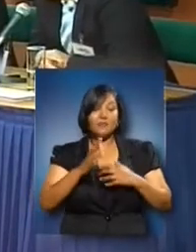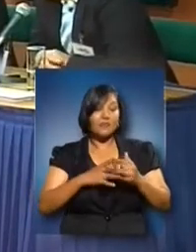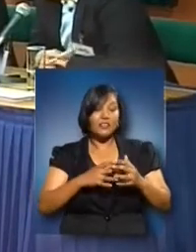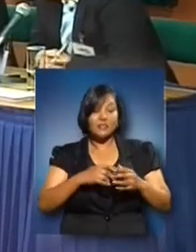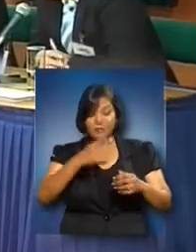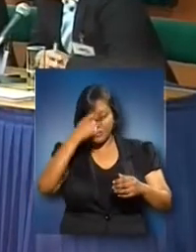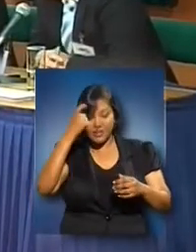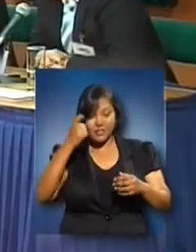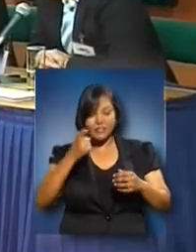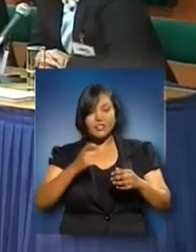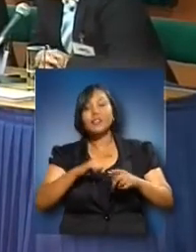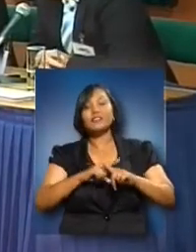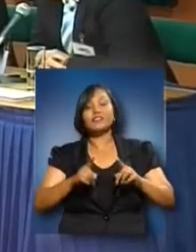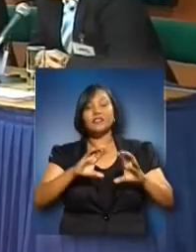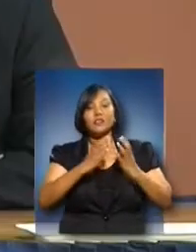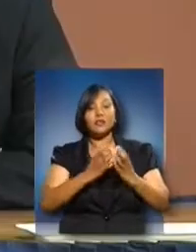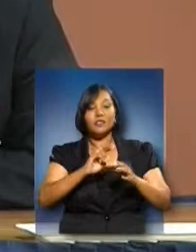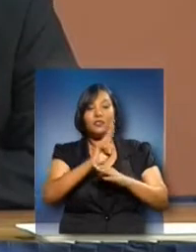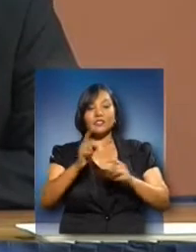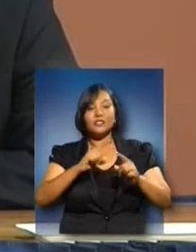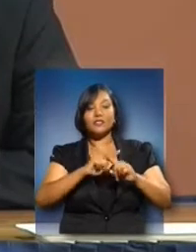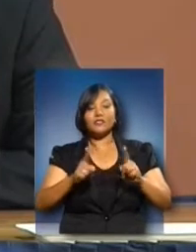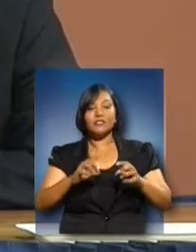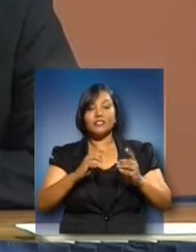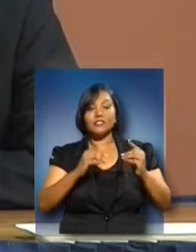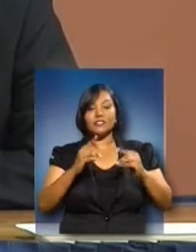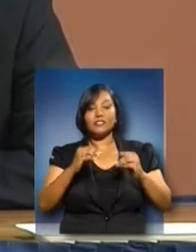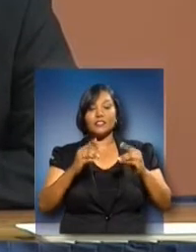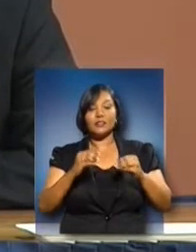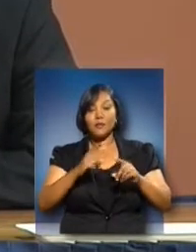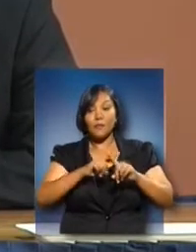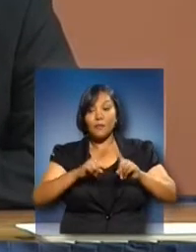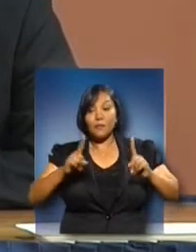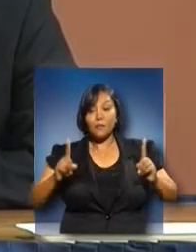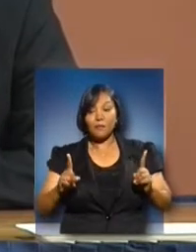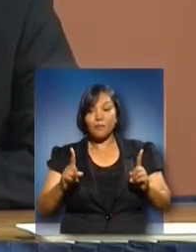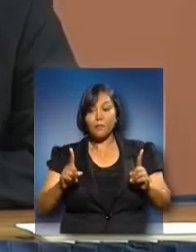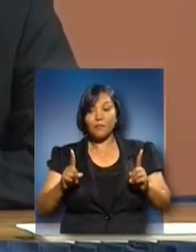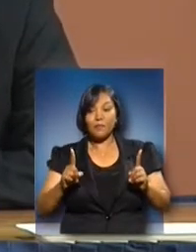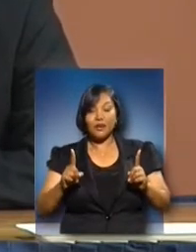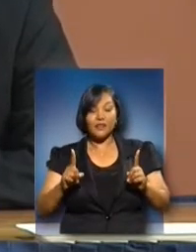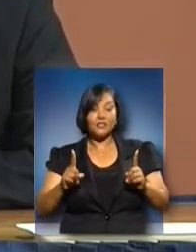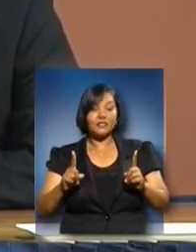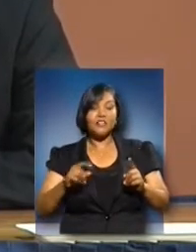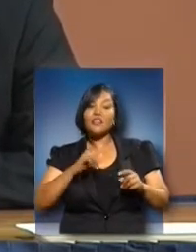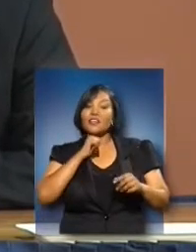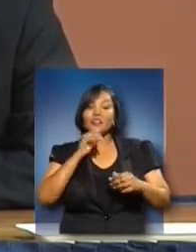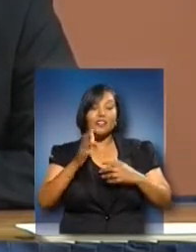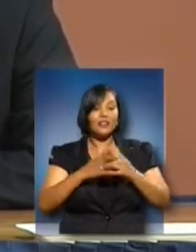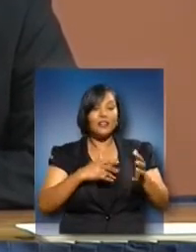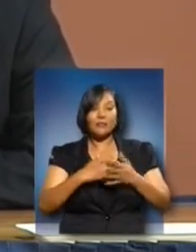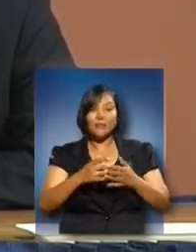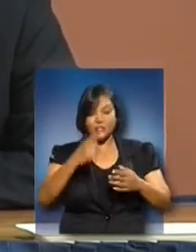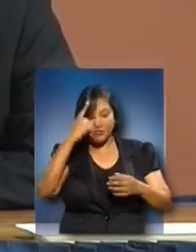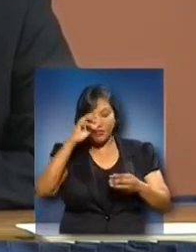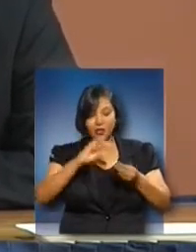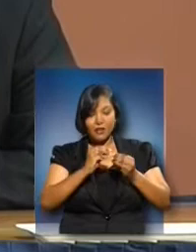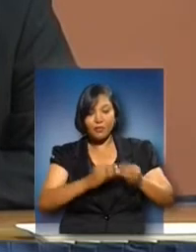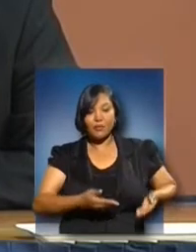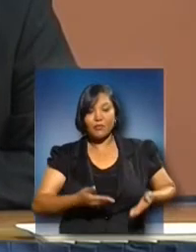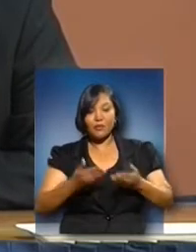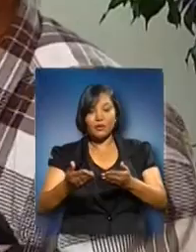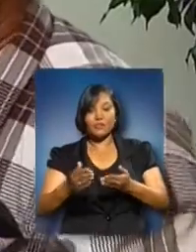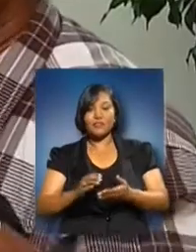the frequencies used by each of the providers, we have different mobile providers with using different frequencies, as that's not